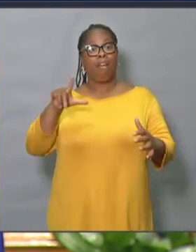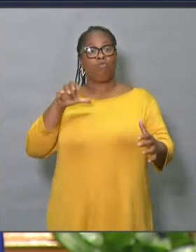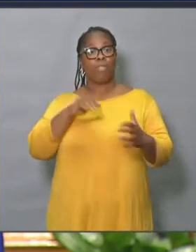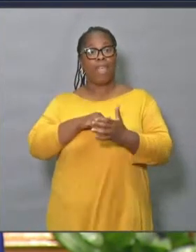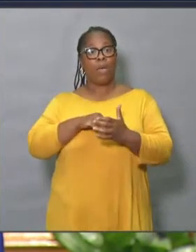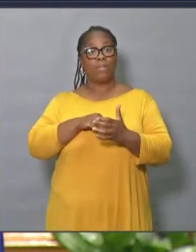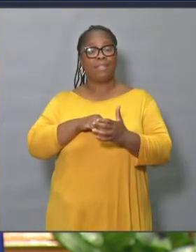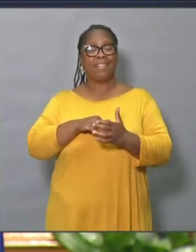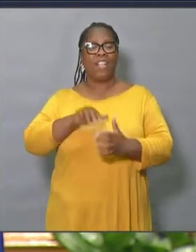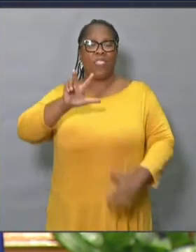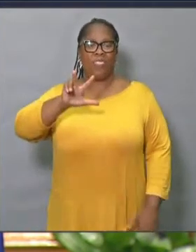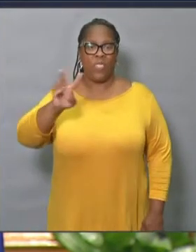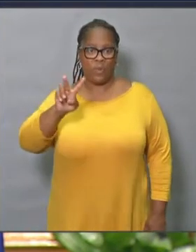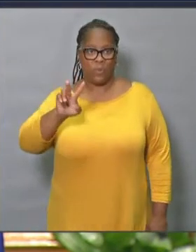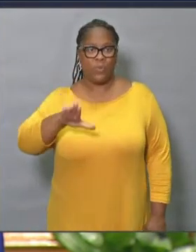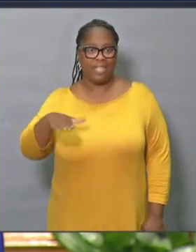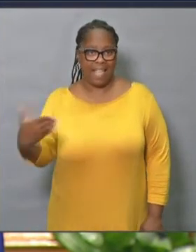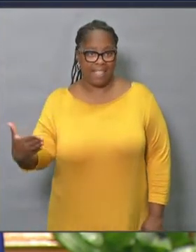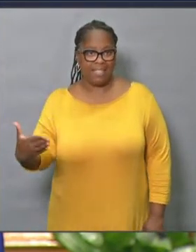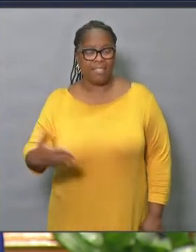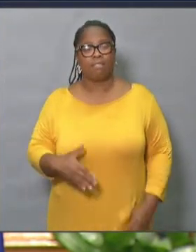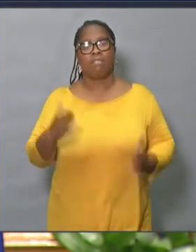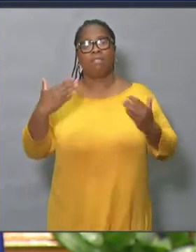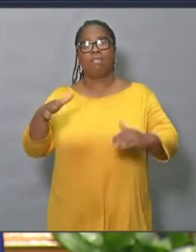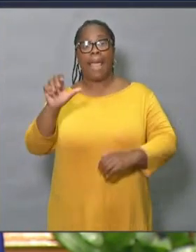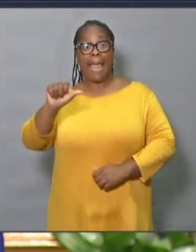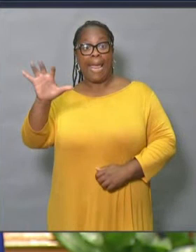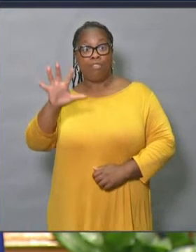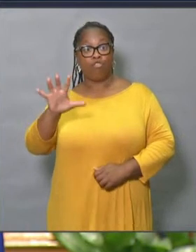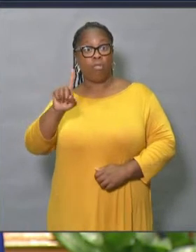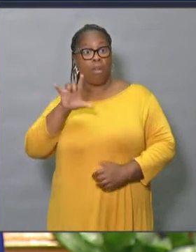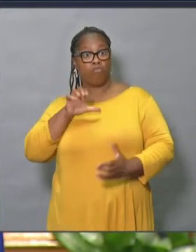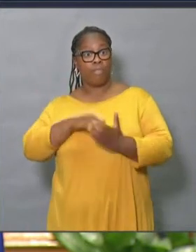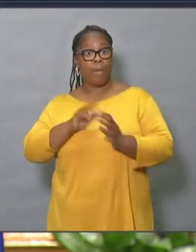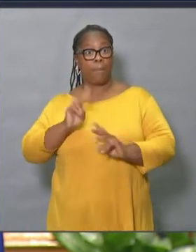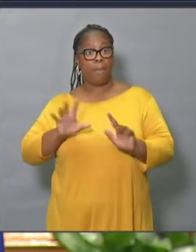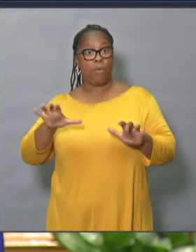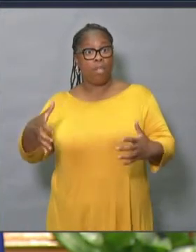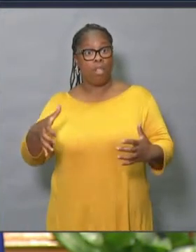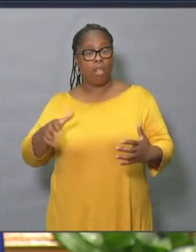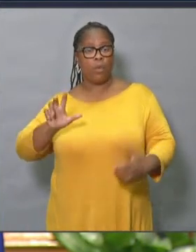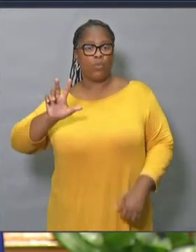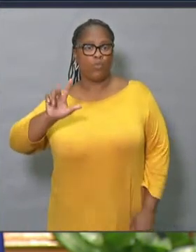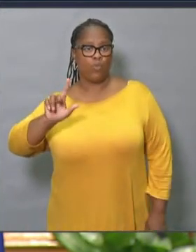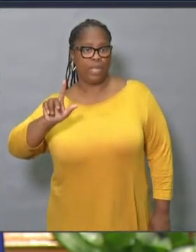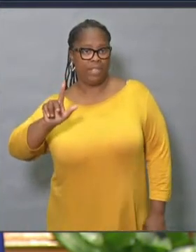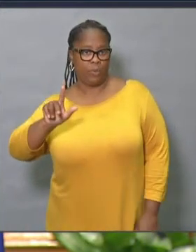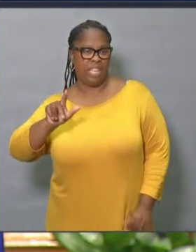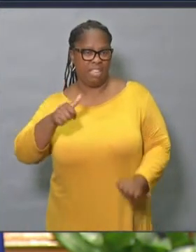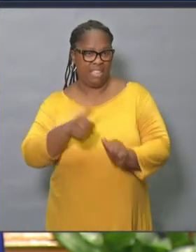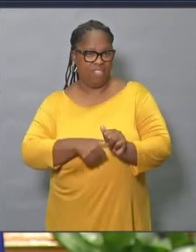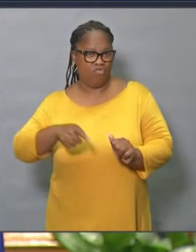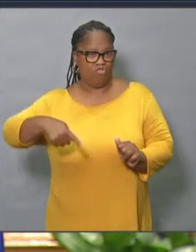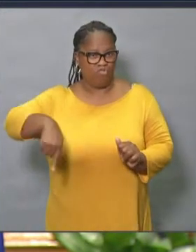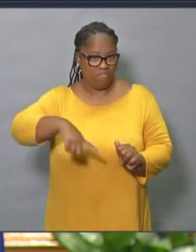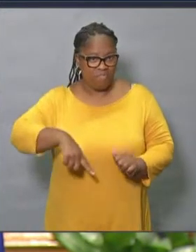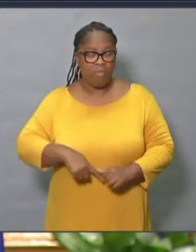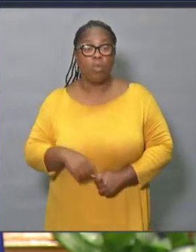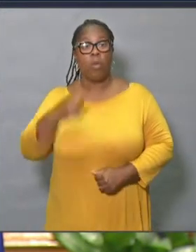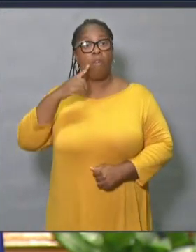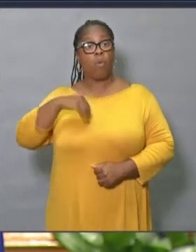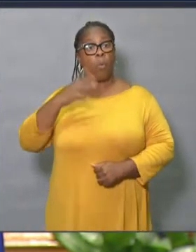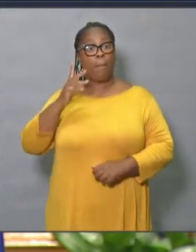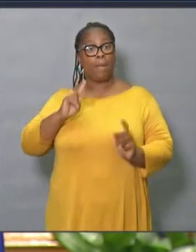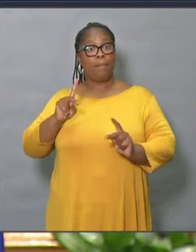deaths per 100,000 people. For people who are Asian, the rate of death is 23 deaths per 100,000 people. And